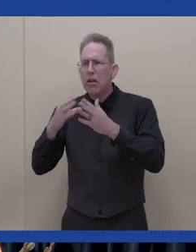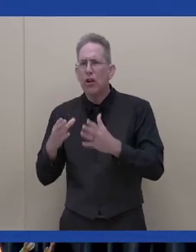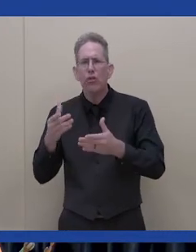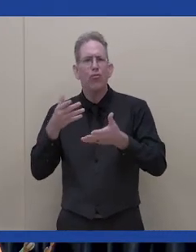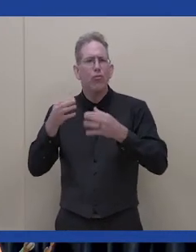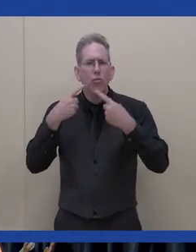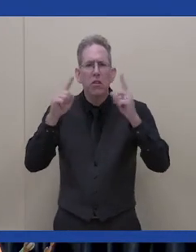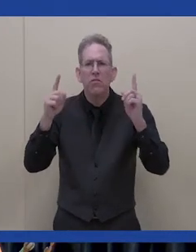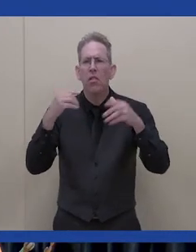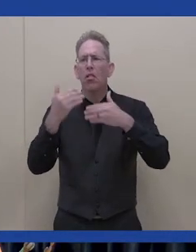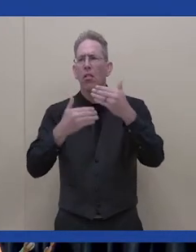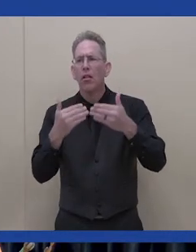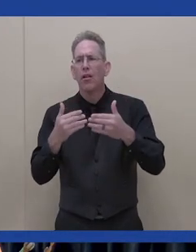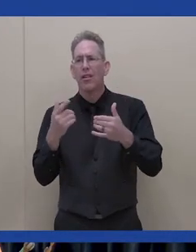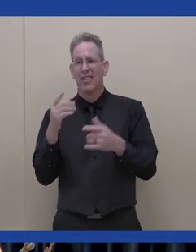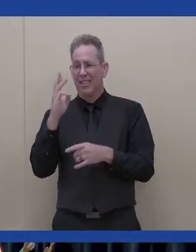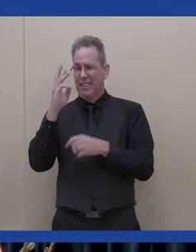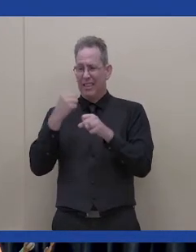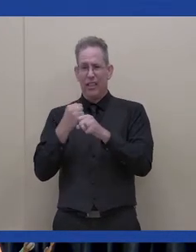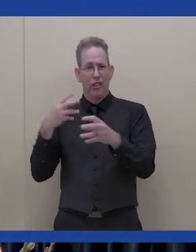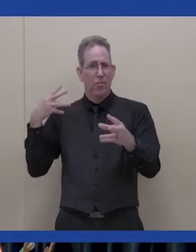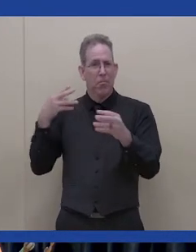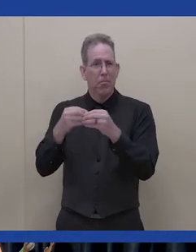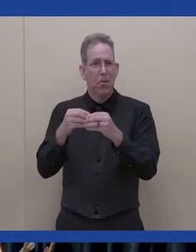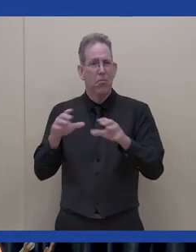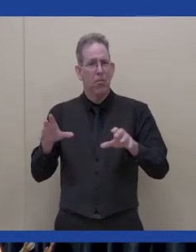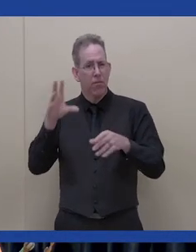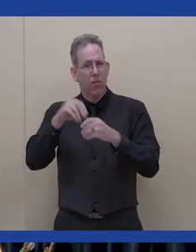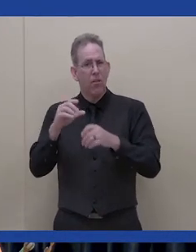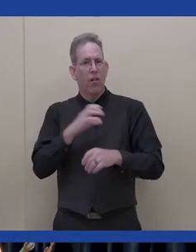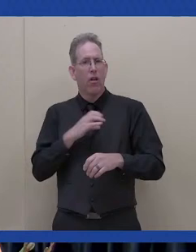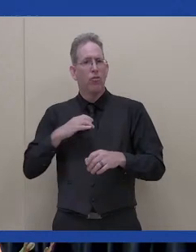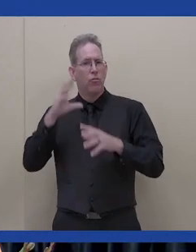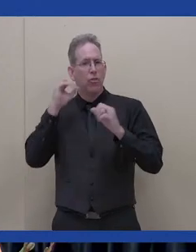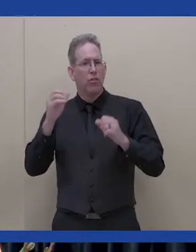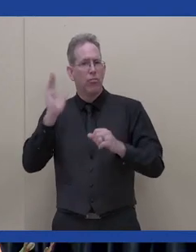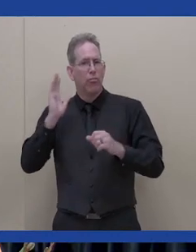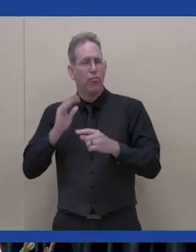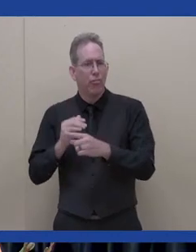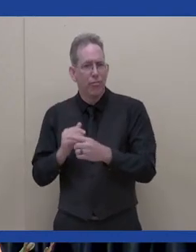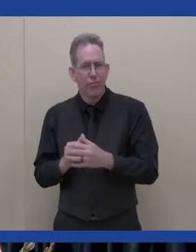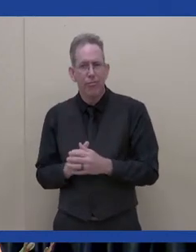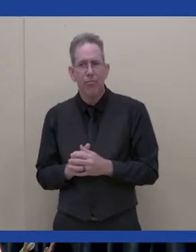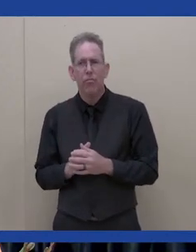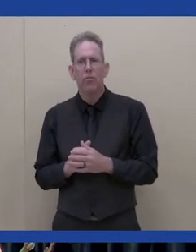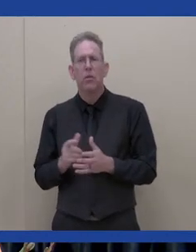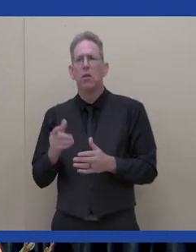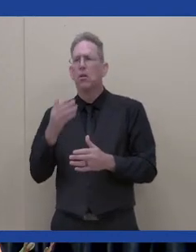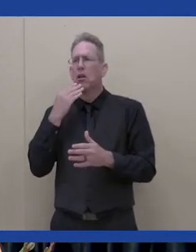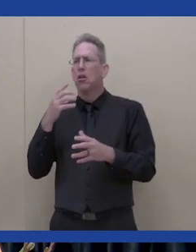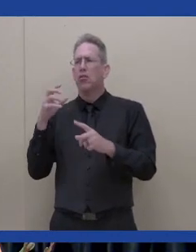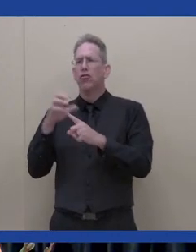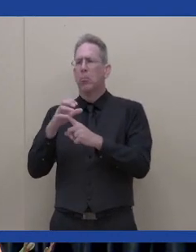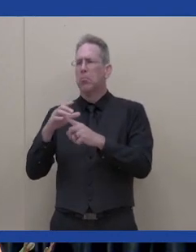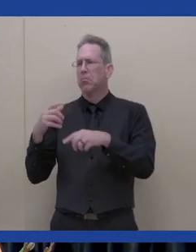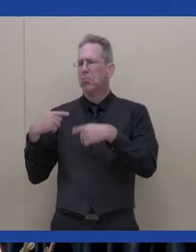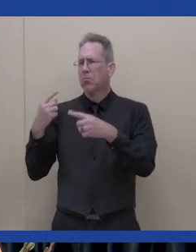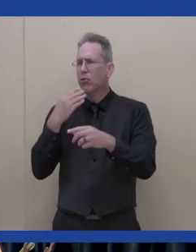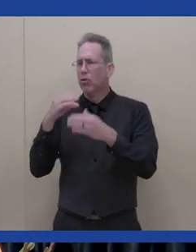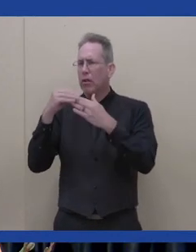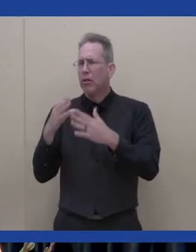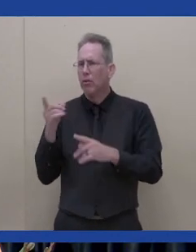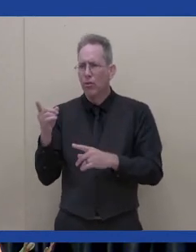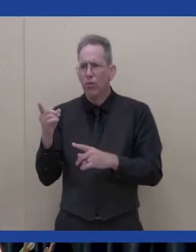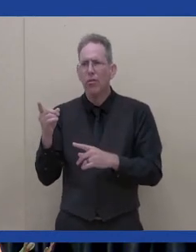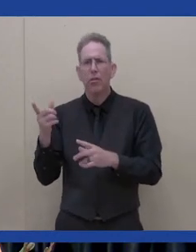on the council. She set a very high bar in a very fair and transparent way that we need to follow. She's reminded us in